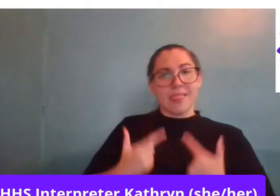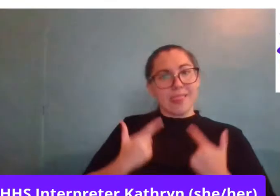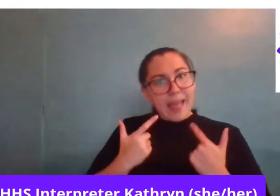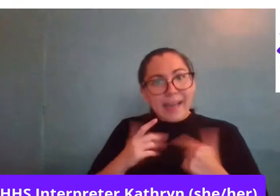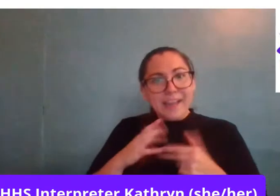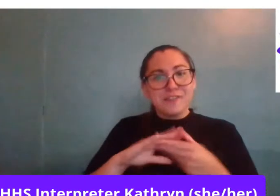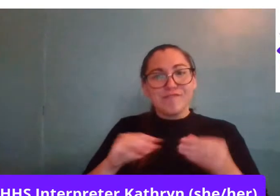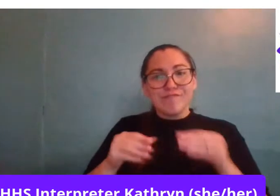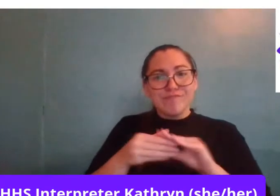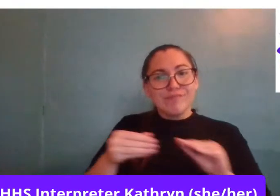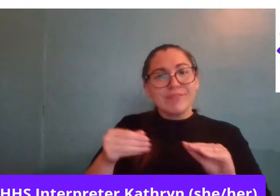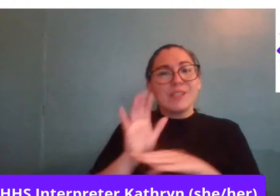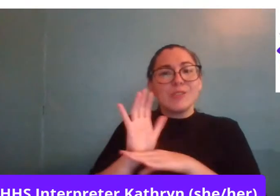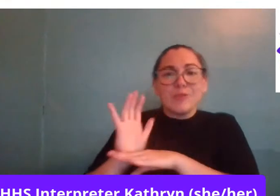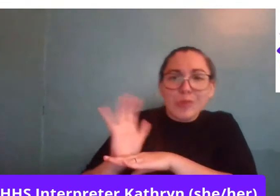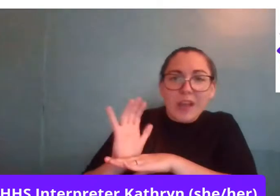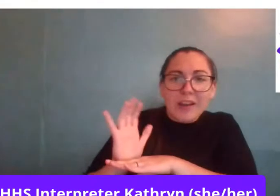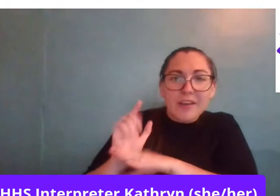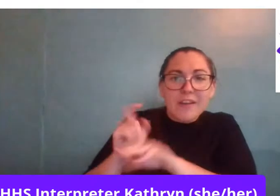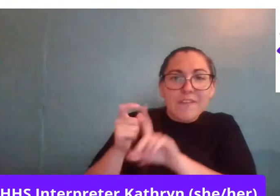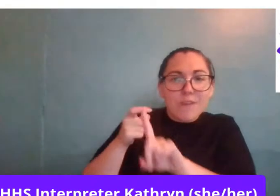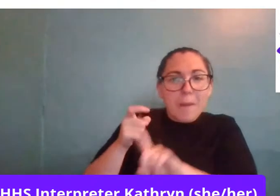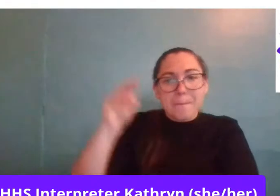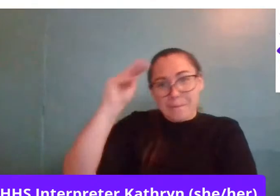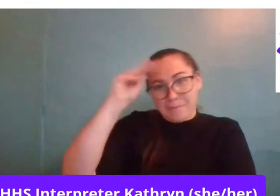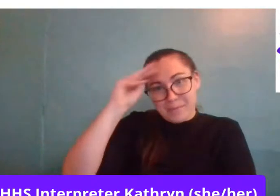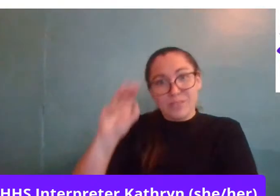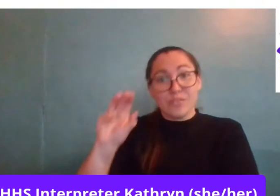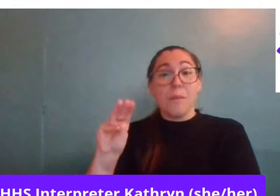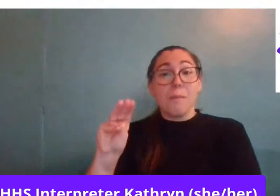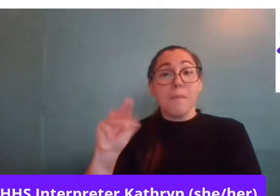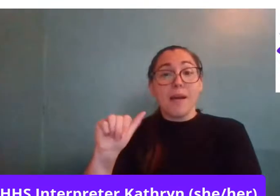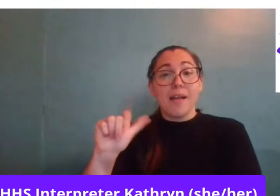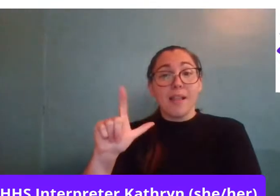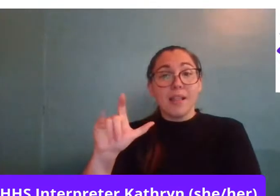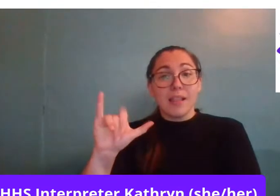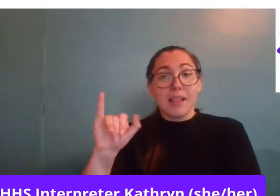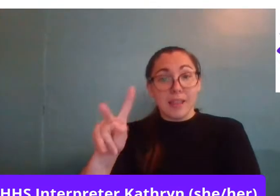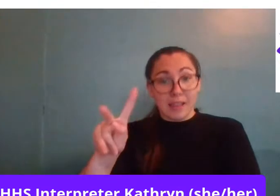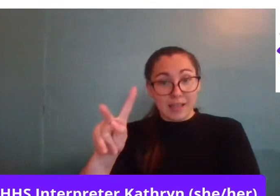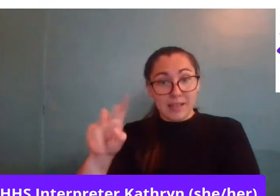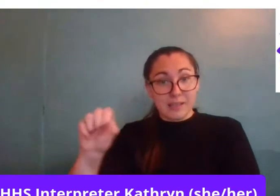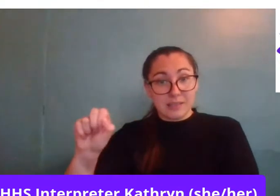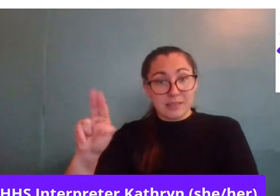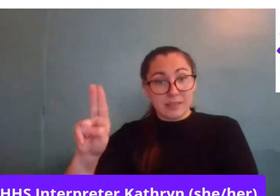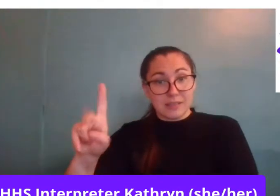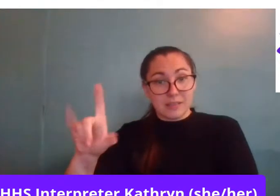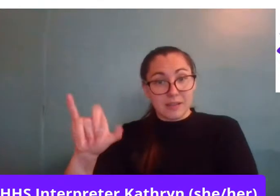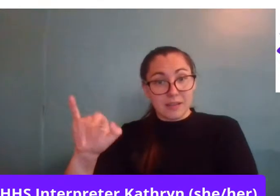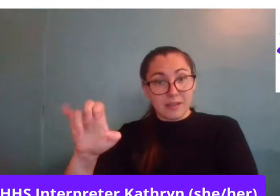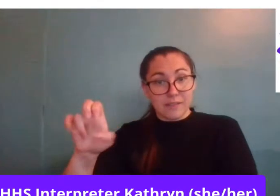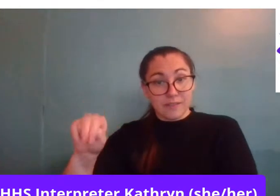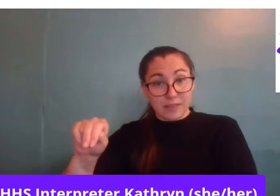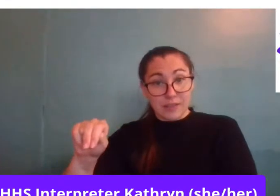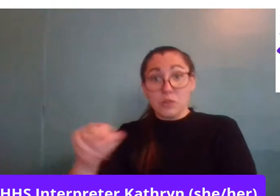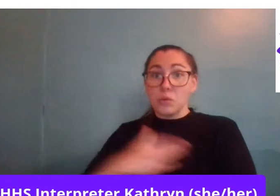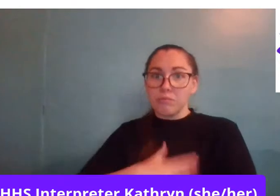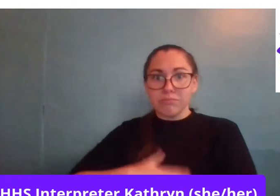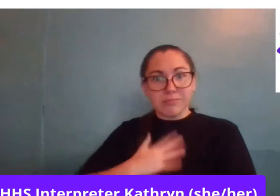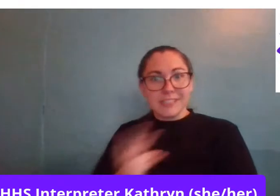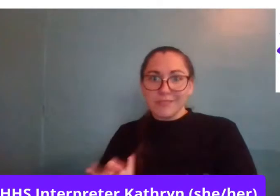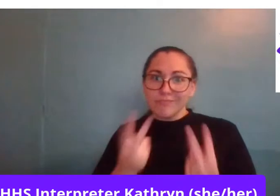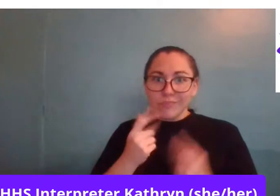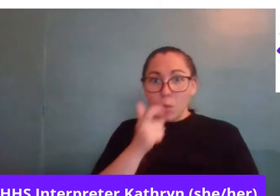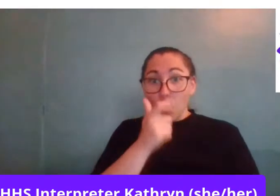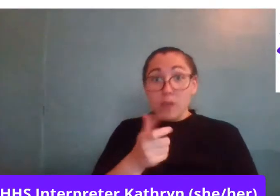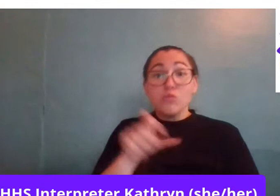documentary of Mr. Malik Sullivan. So tune in. You can watch it live on 100 Shades of